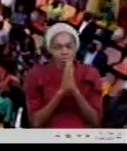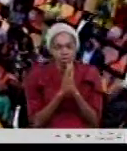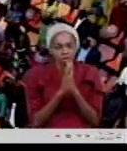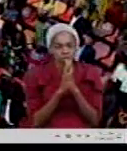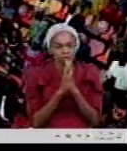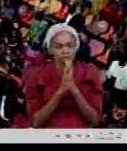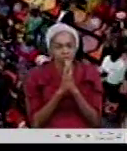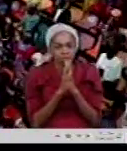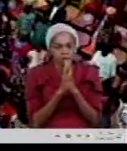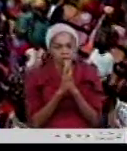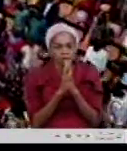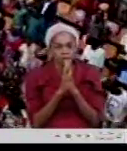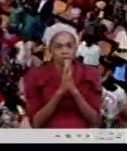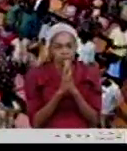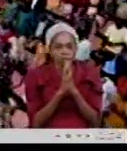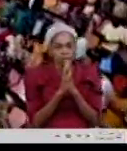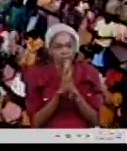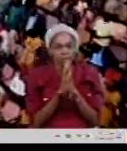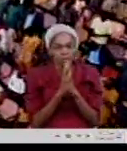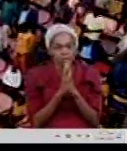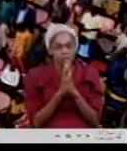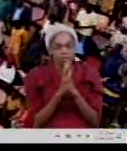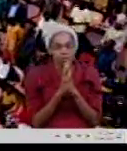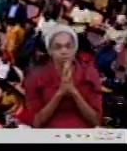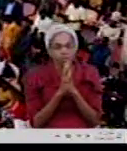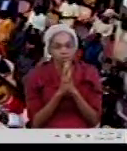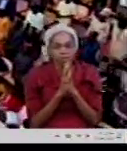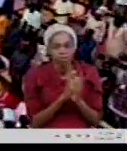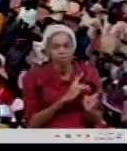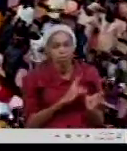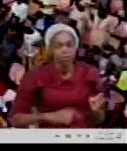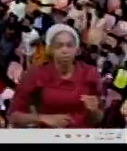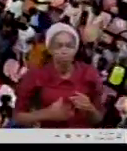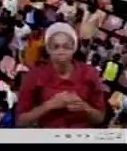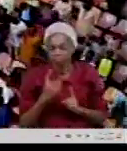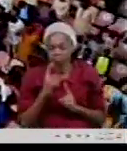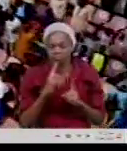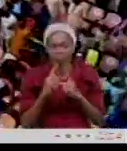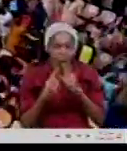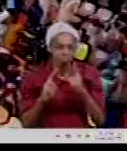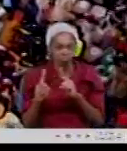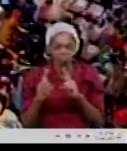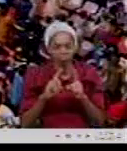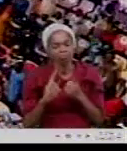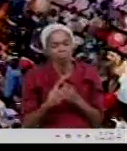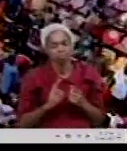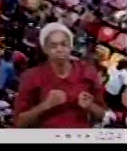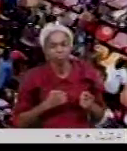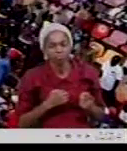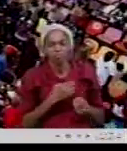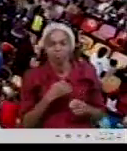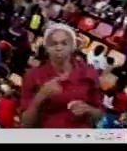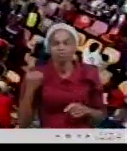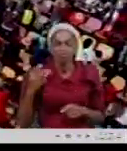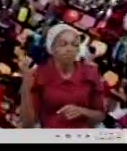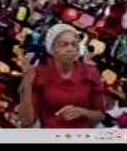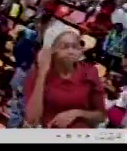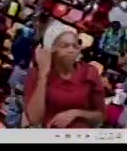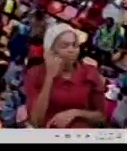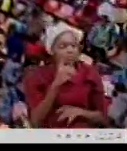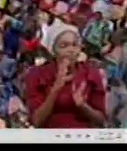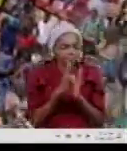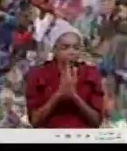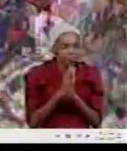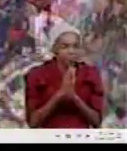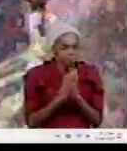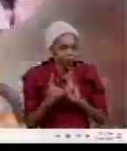He's listening to your voice now. He wants to hear your commitment. He wants to hear your commitment. He wants to hear your